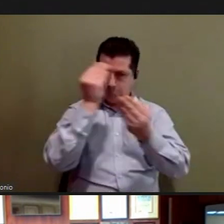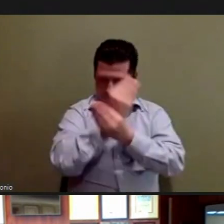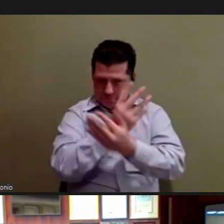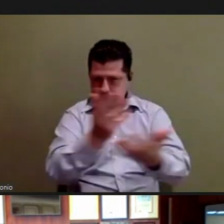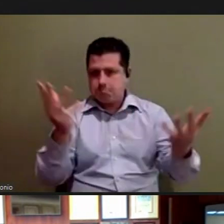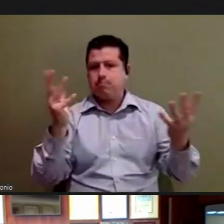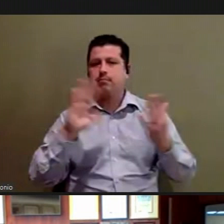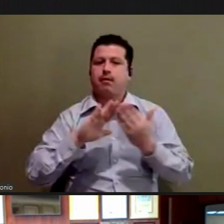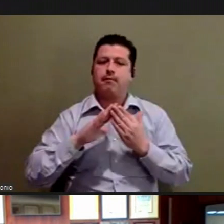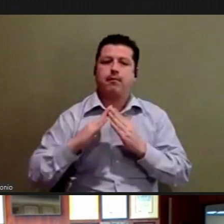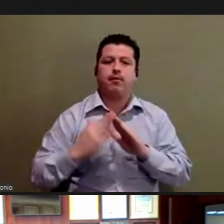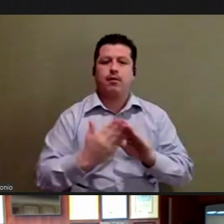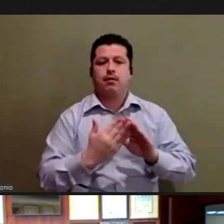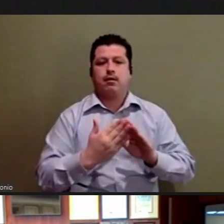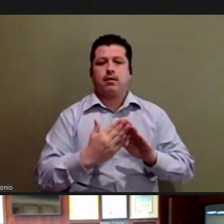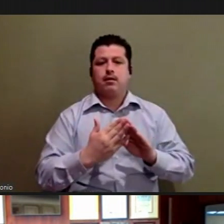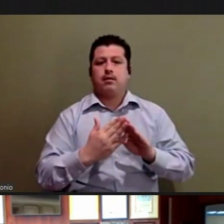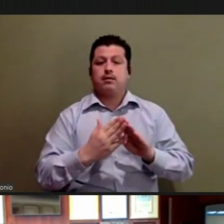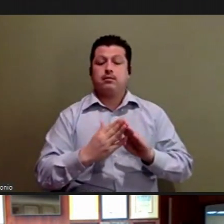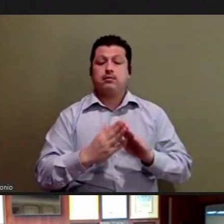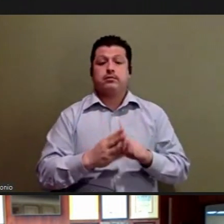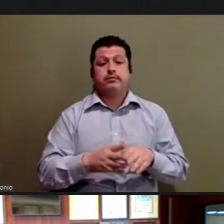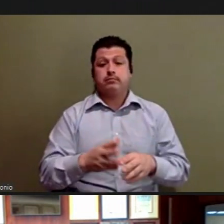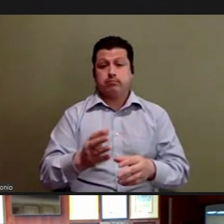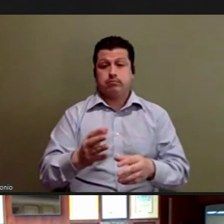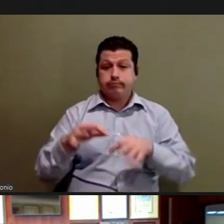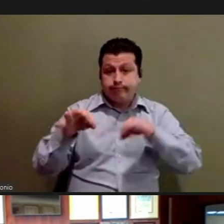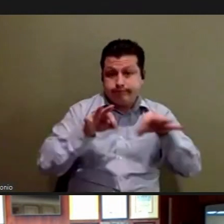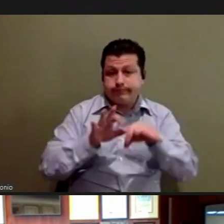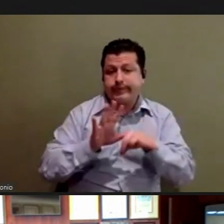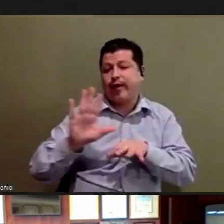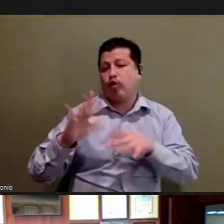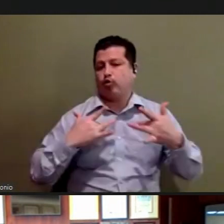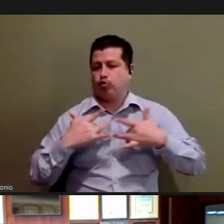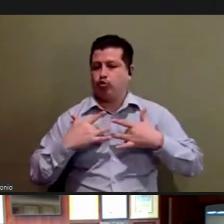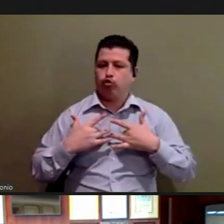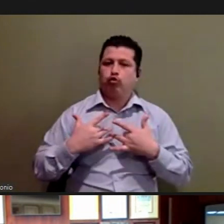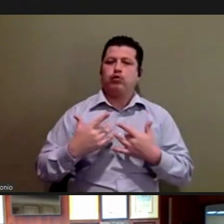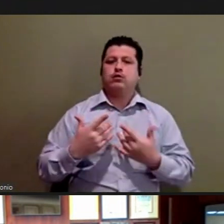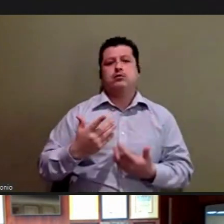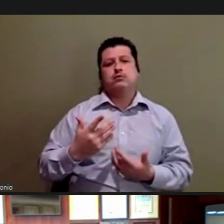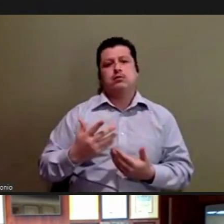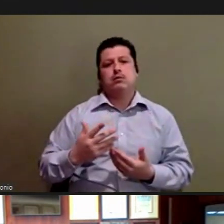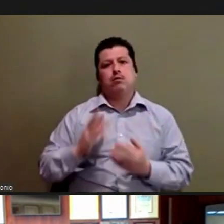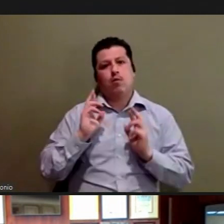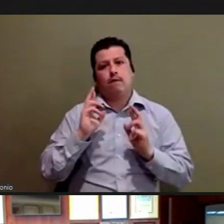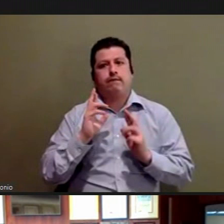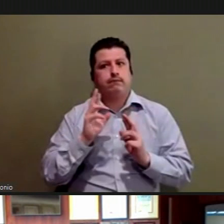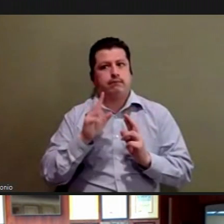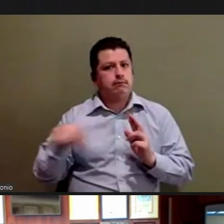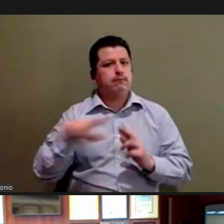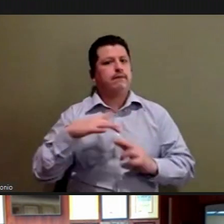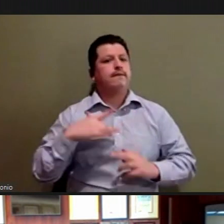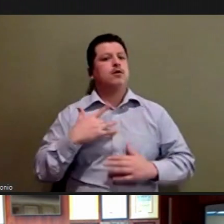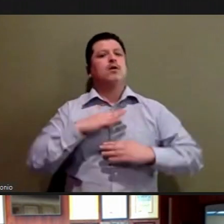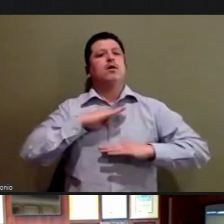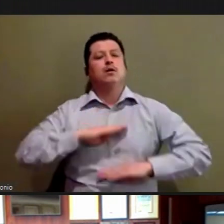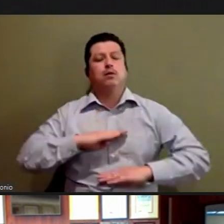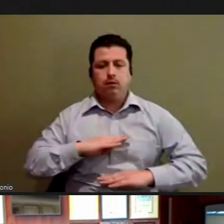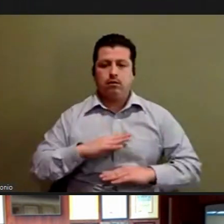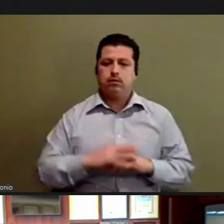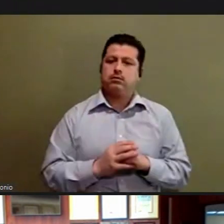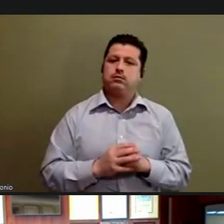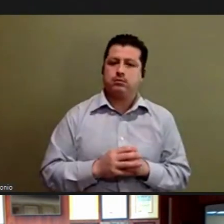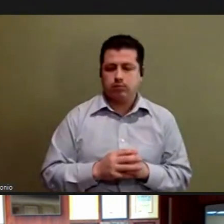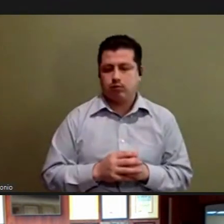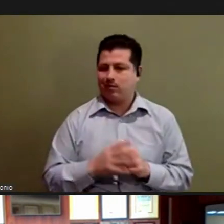that are addressing their needs and issues in the community. But again, to all of you, thank you for allowing this to be presented to the citizens of